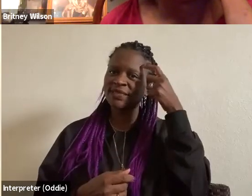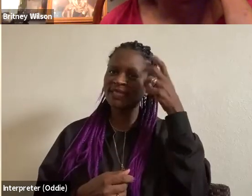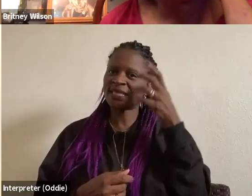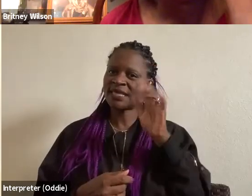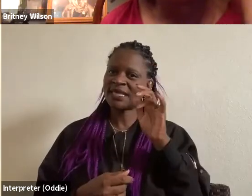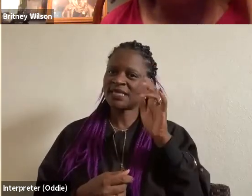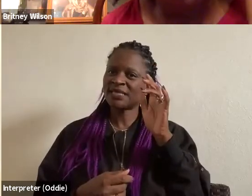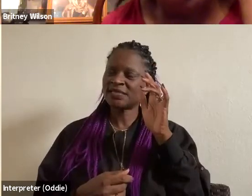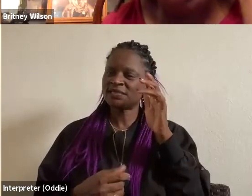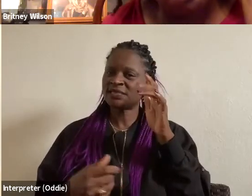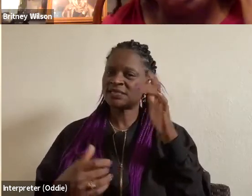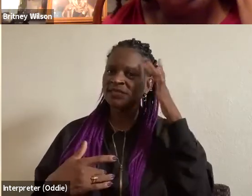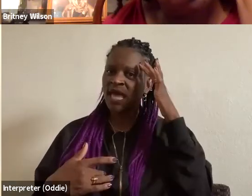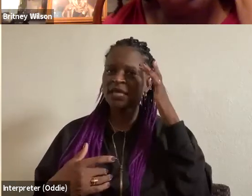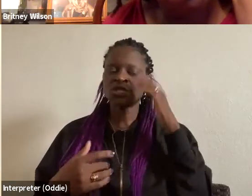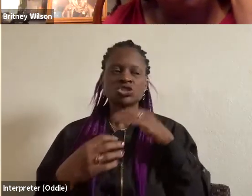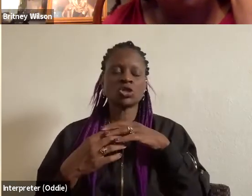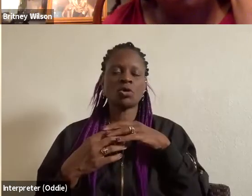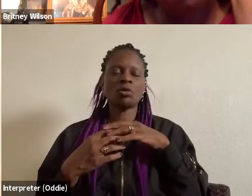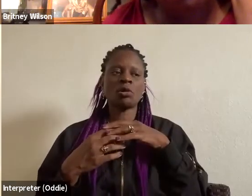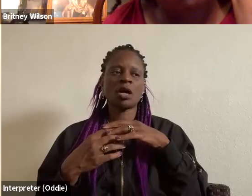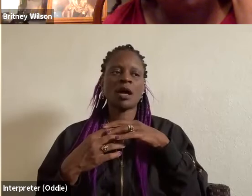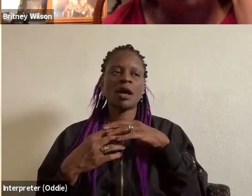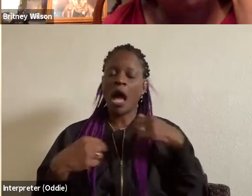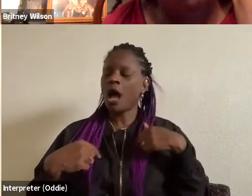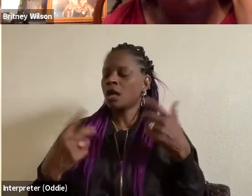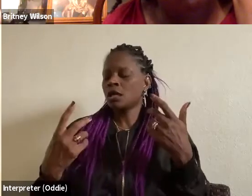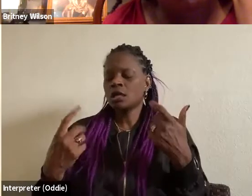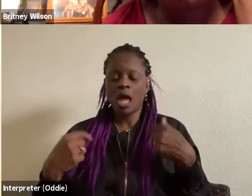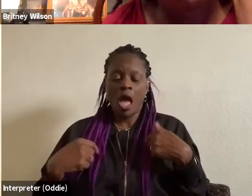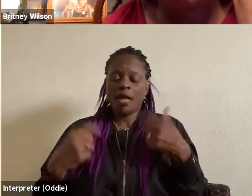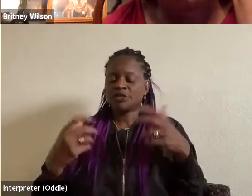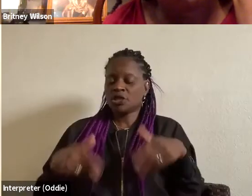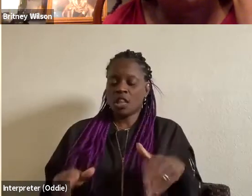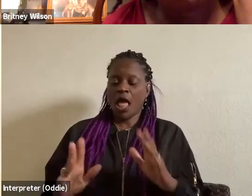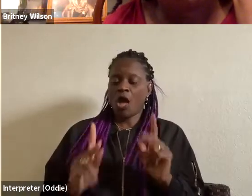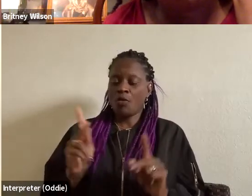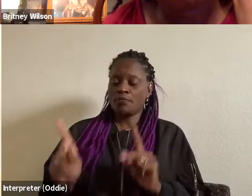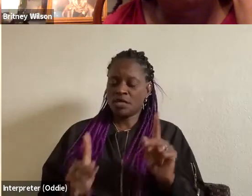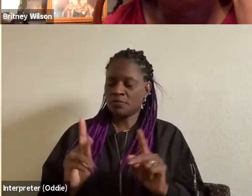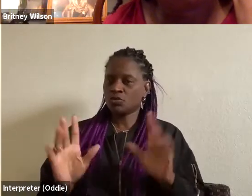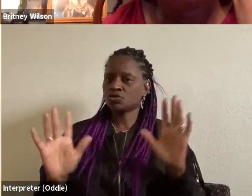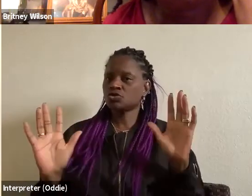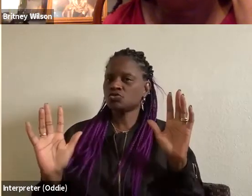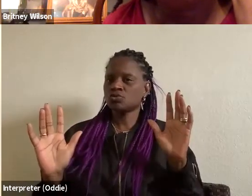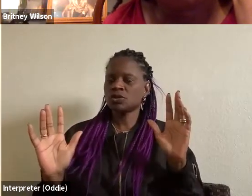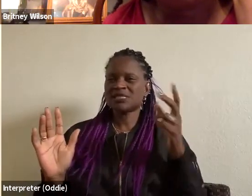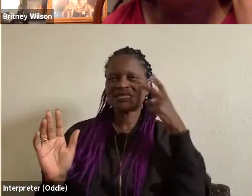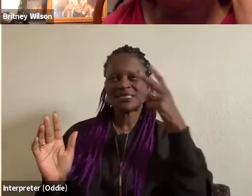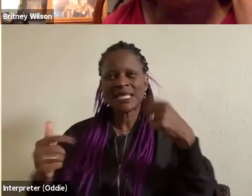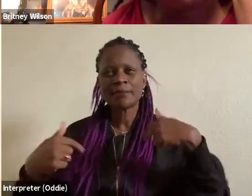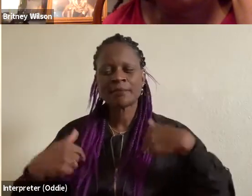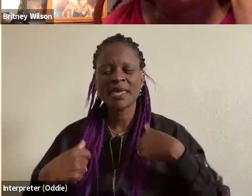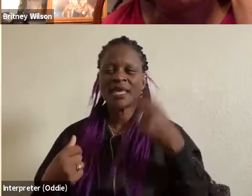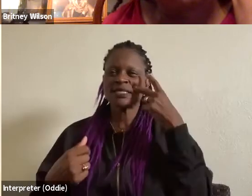I just give a lot of people grace and allow them to see me and other people in the work that we do and